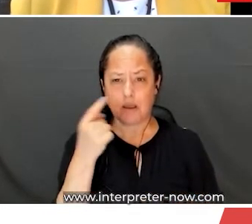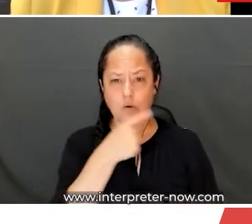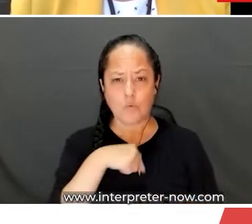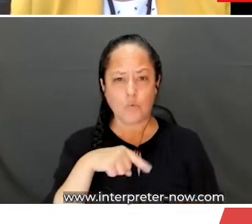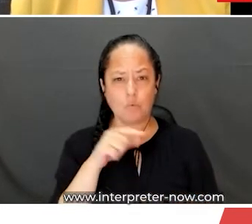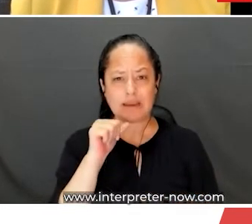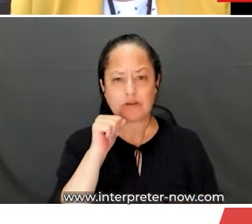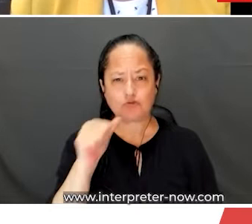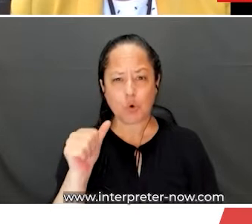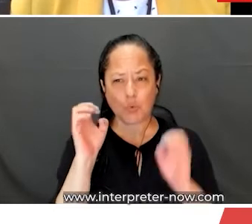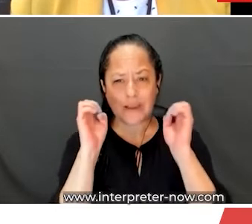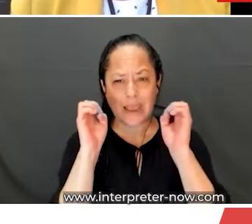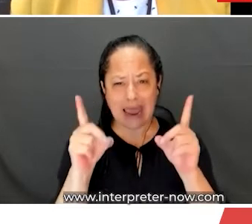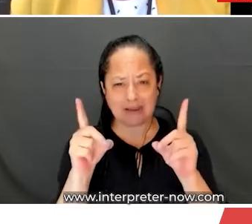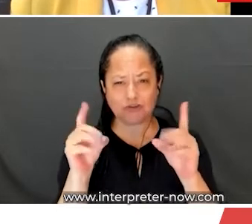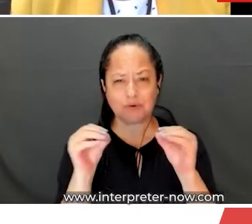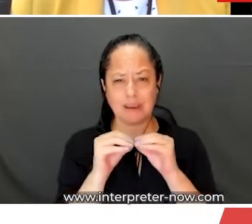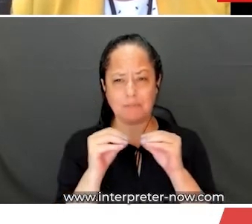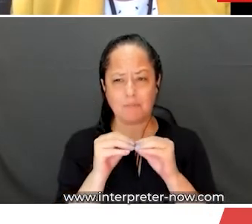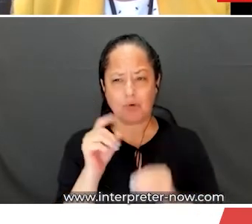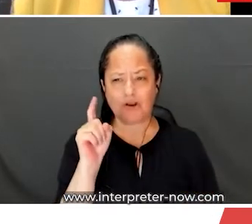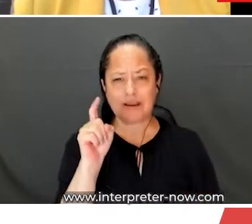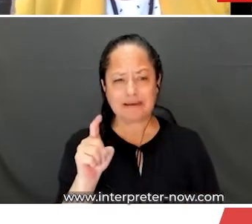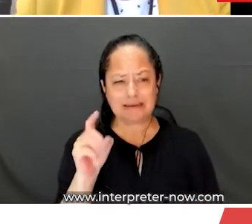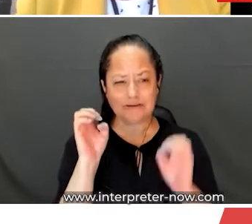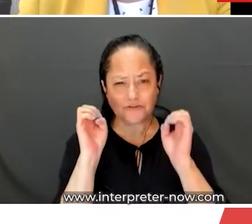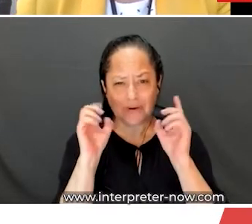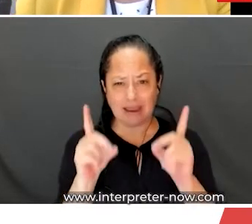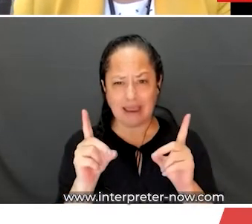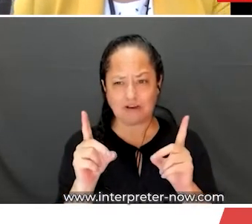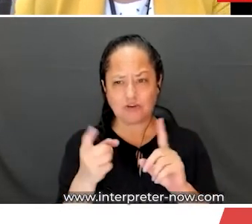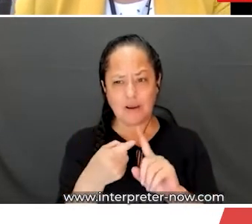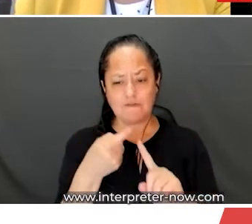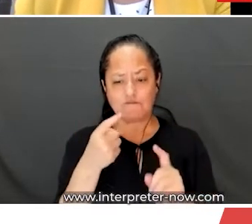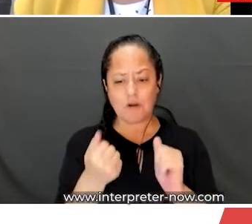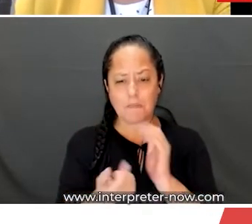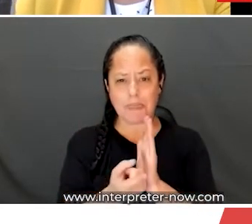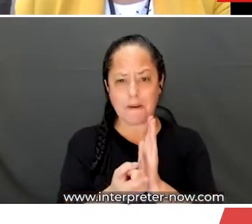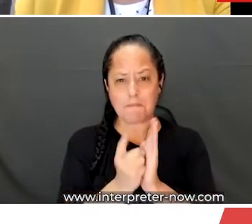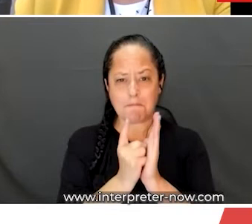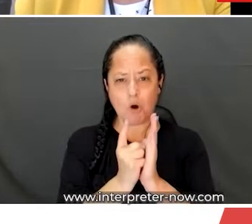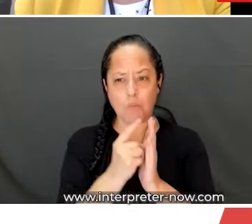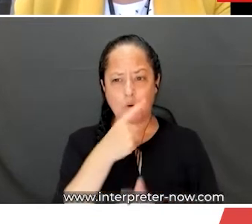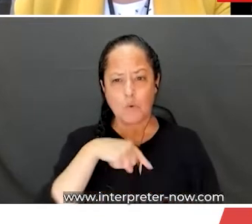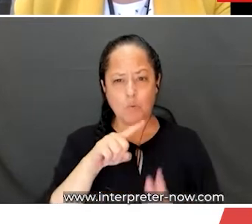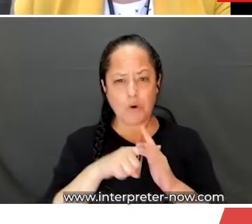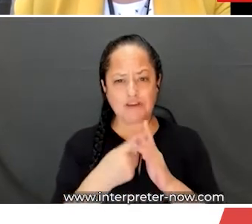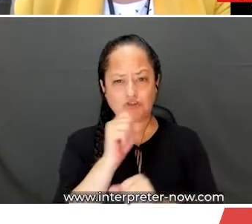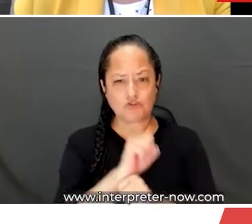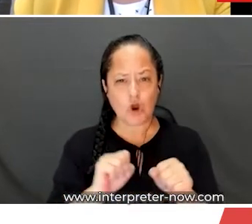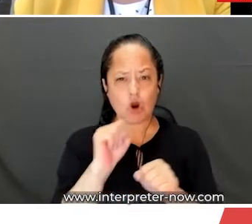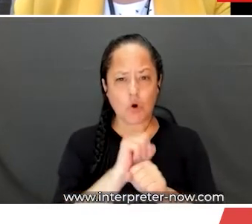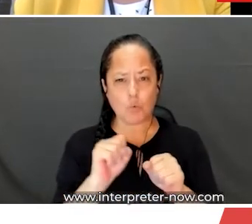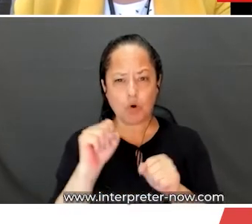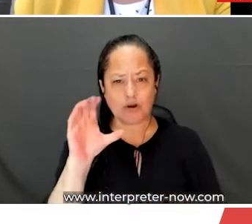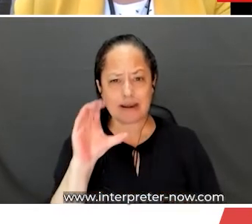not educate more. We need to educate, from the moment that we start working in a